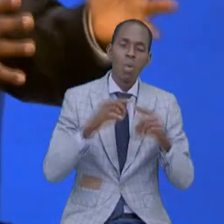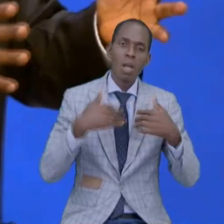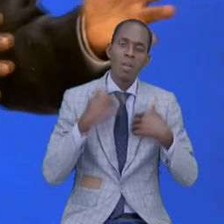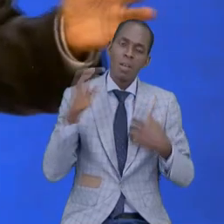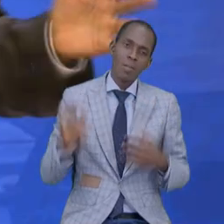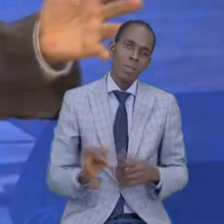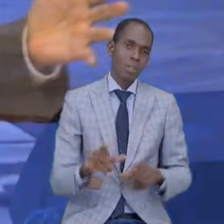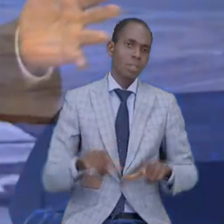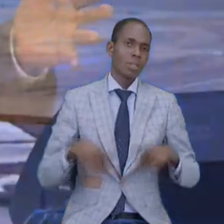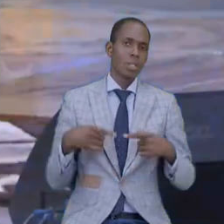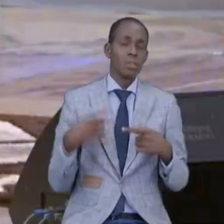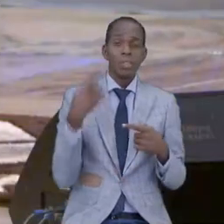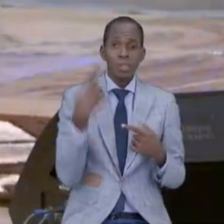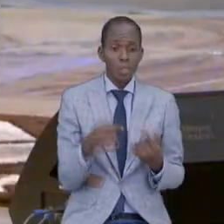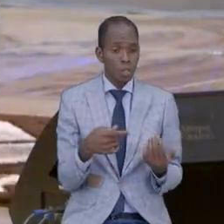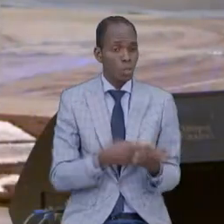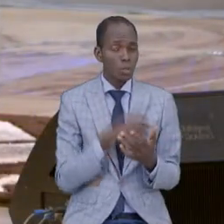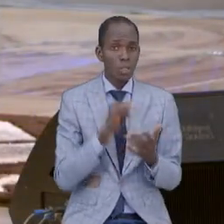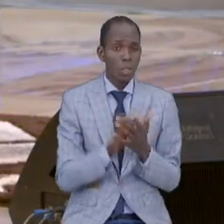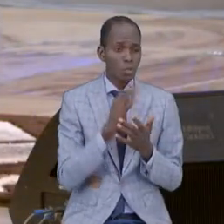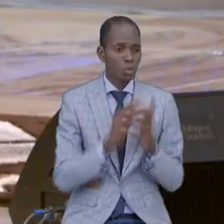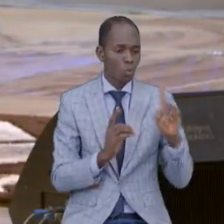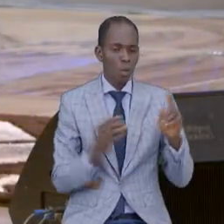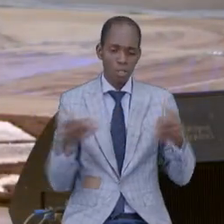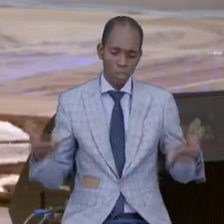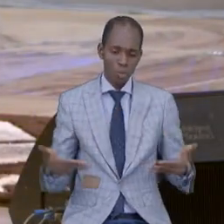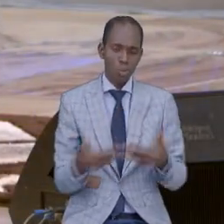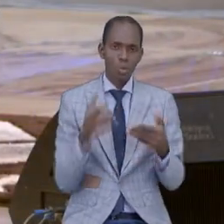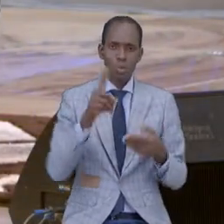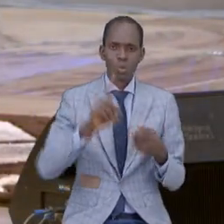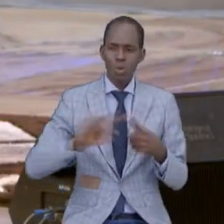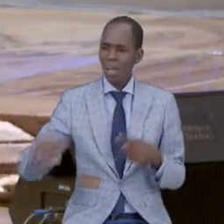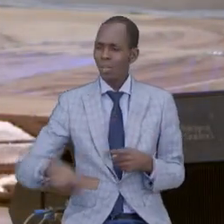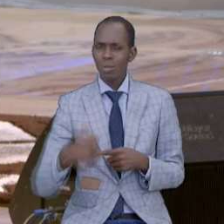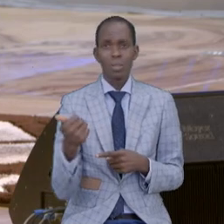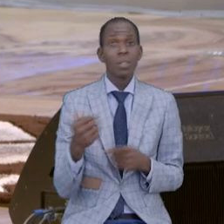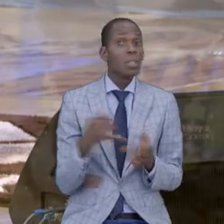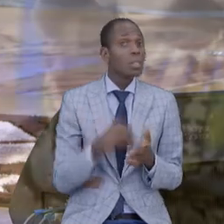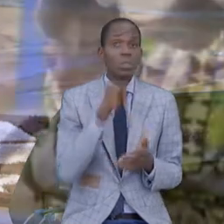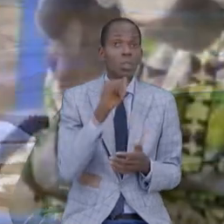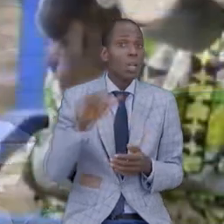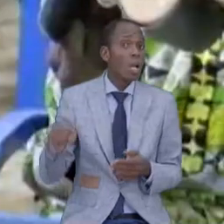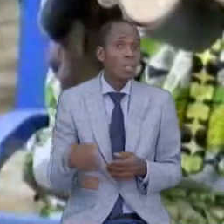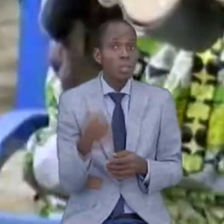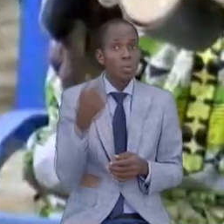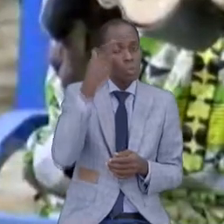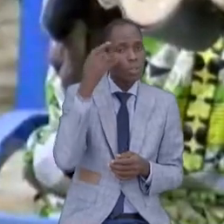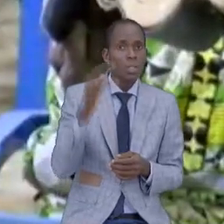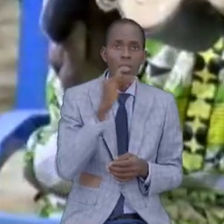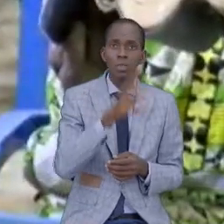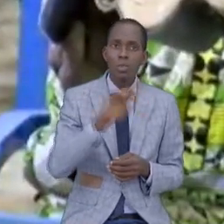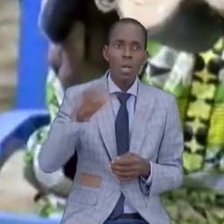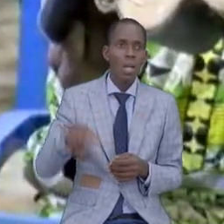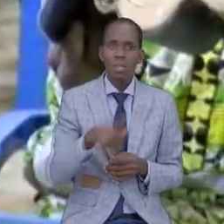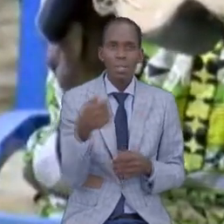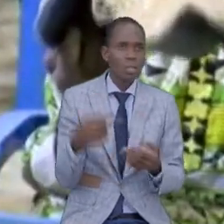that some people have introduced you to, another gospel, really is not another, because there's no other gospel.